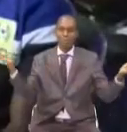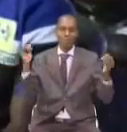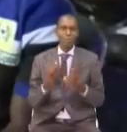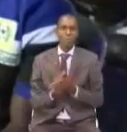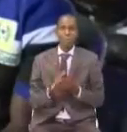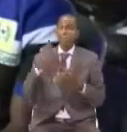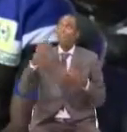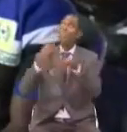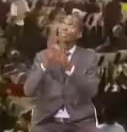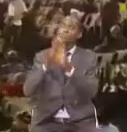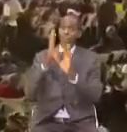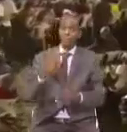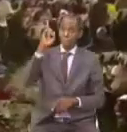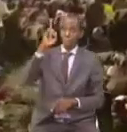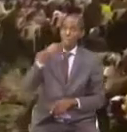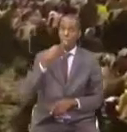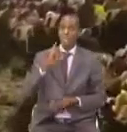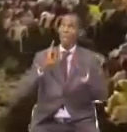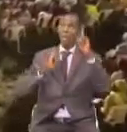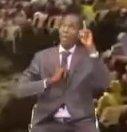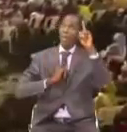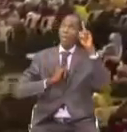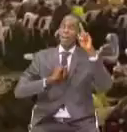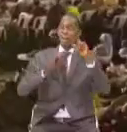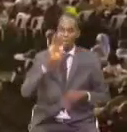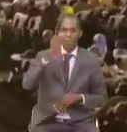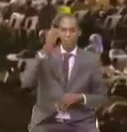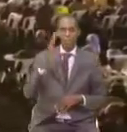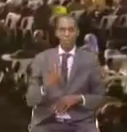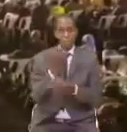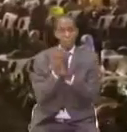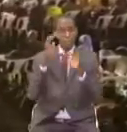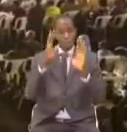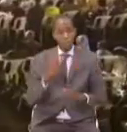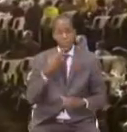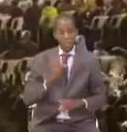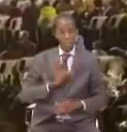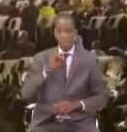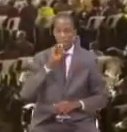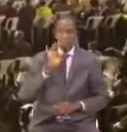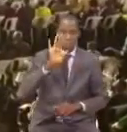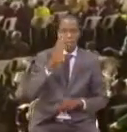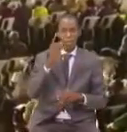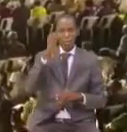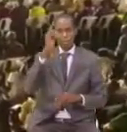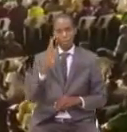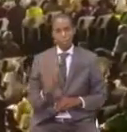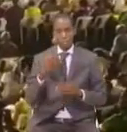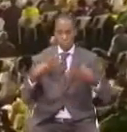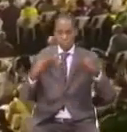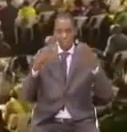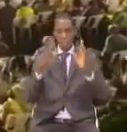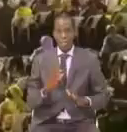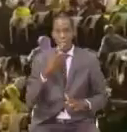Creator said, I am thy God. The Savior says, I am thy God. The healer says,